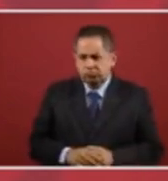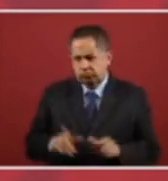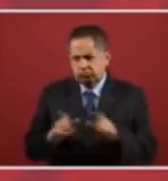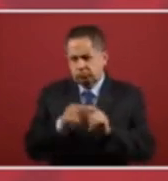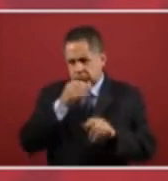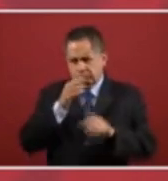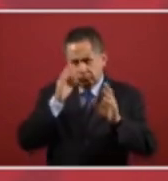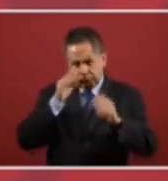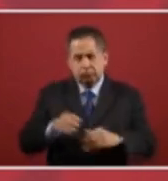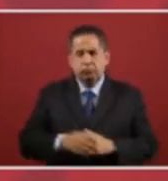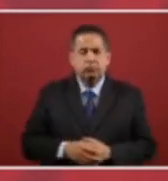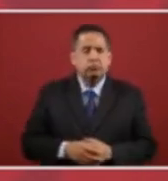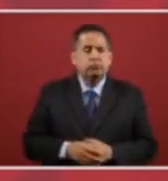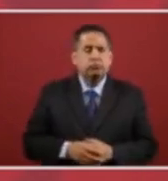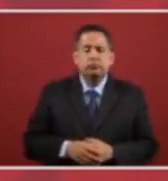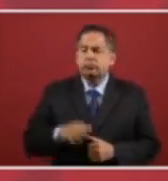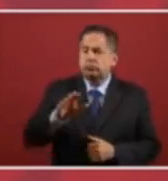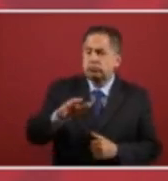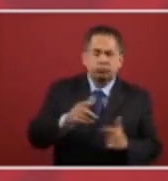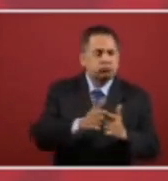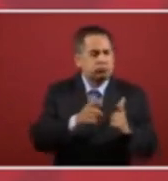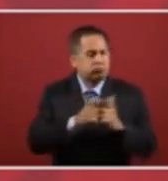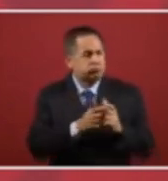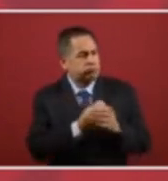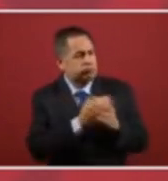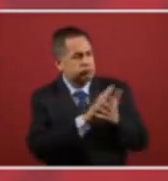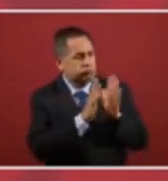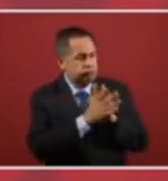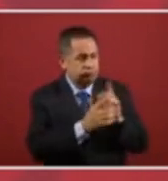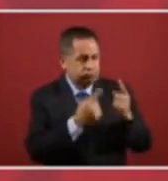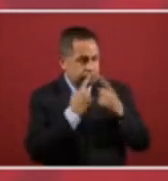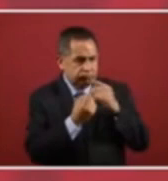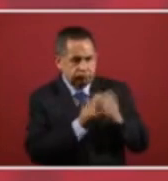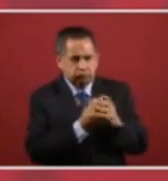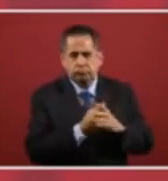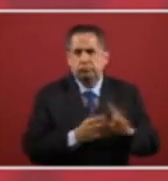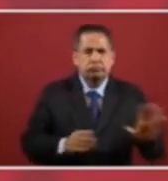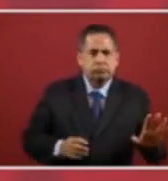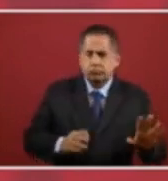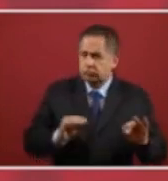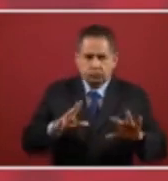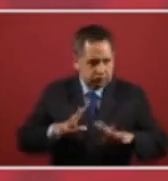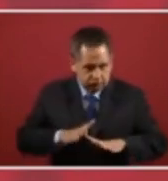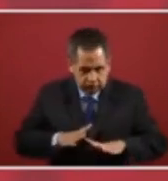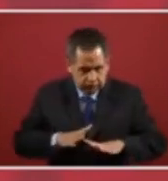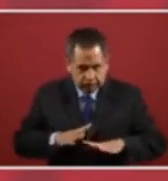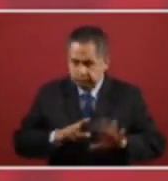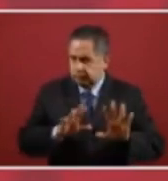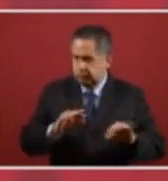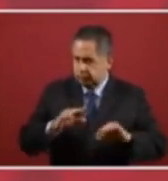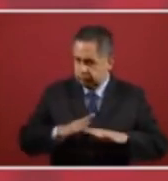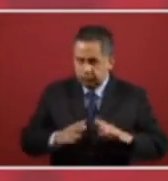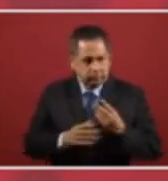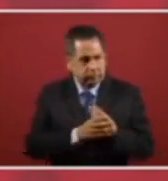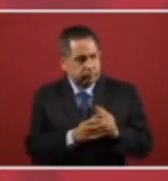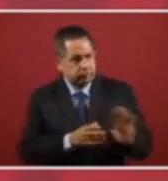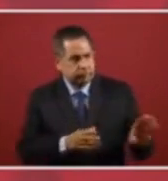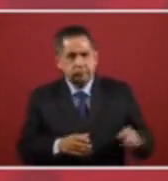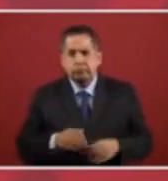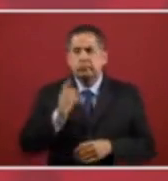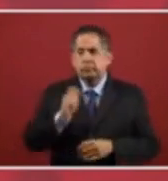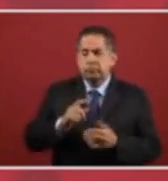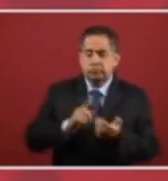basically. But that's what I can say. What about with groups of crime? Have there been dialogue? No, there hasn't been. What we